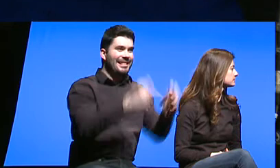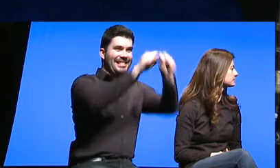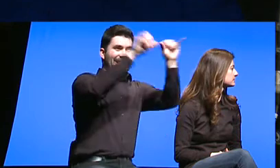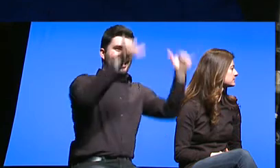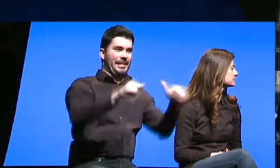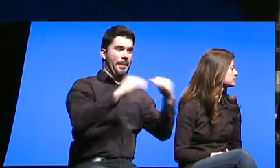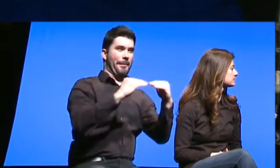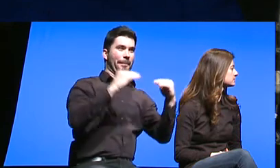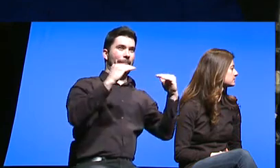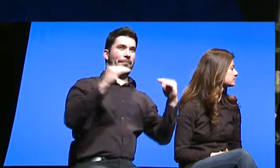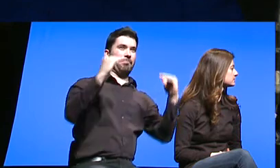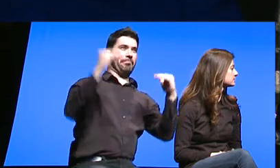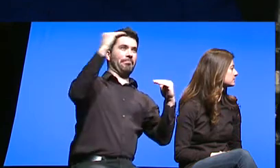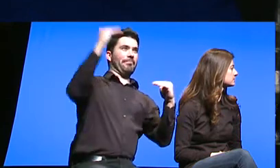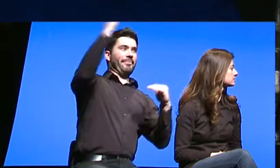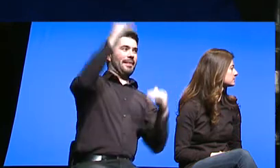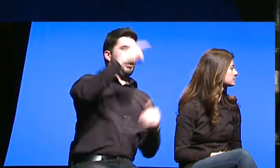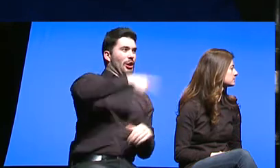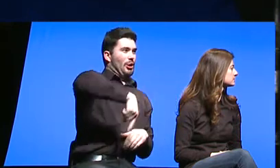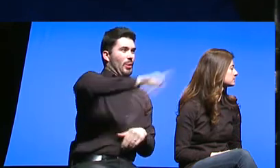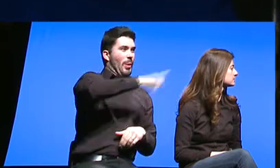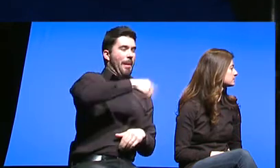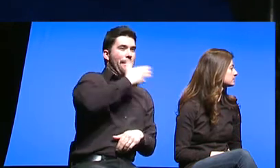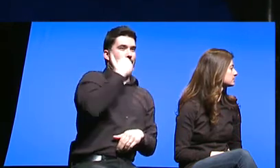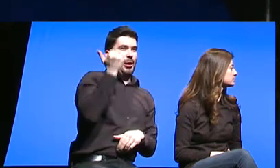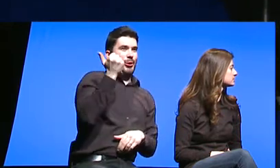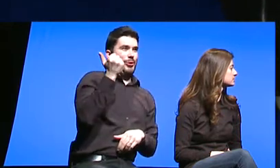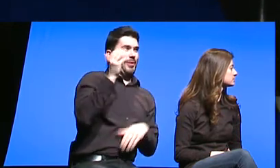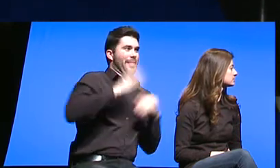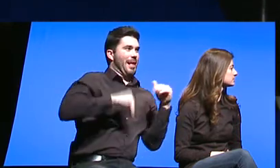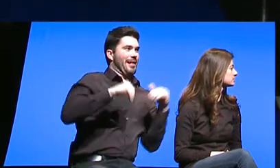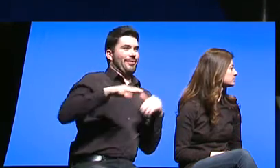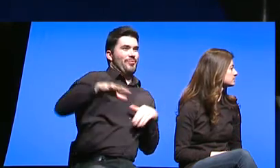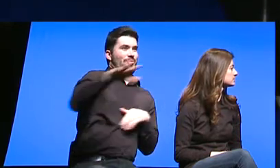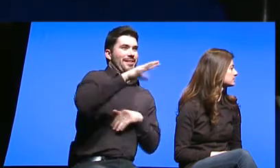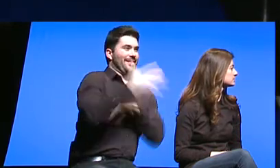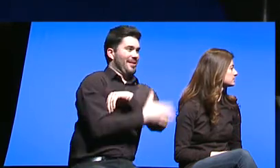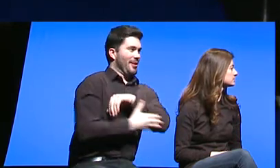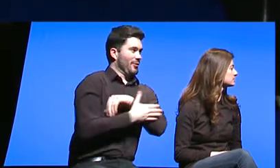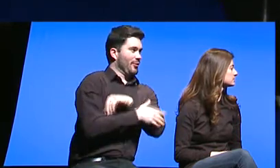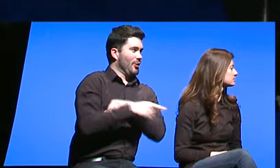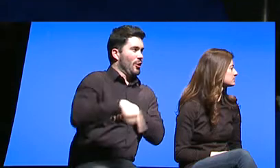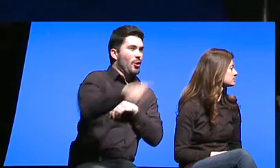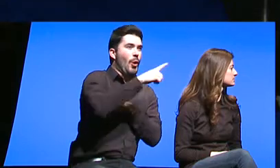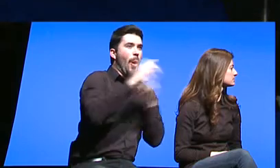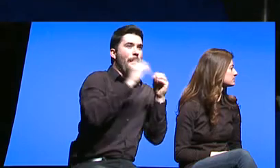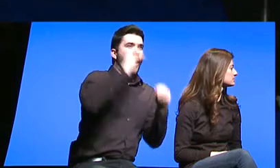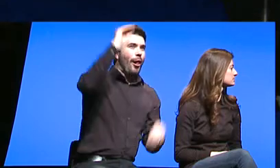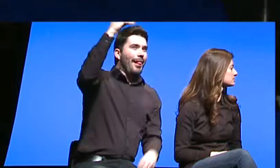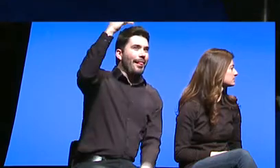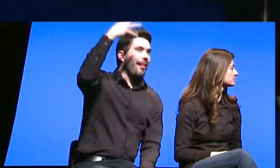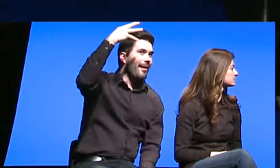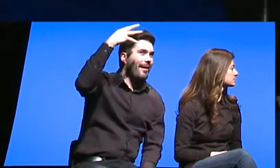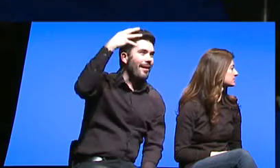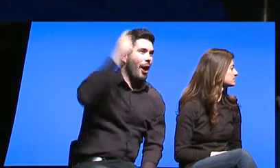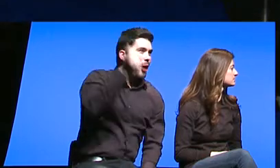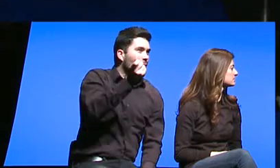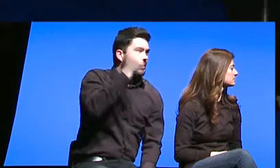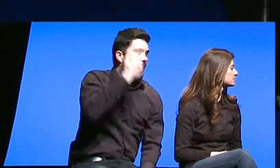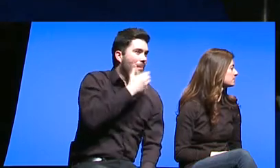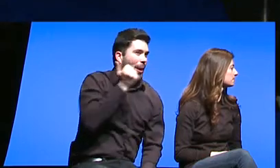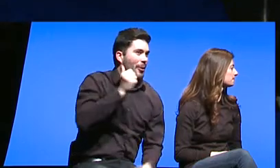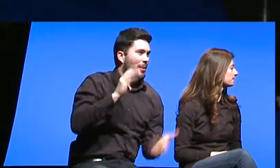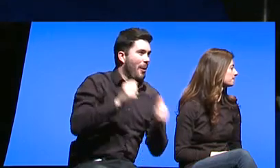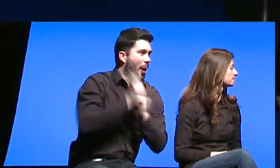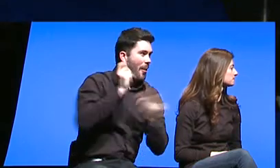superiority, that you're somehow better than the rest of the country, or you're somehow more enlightened than someone else, and that you